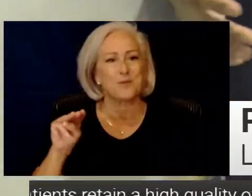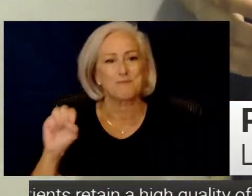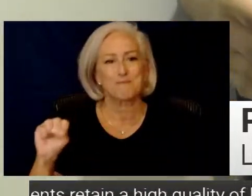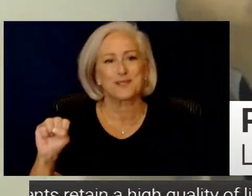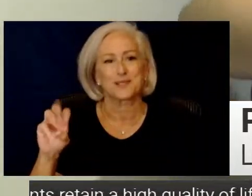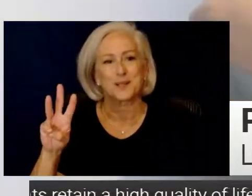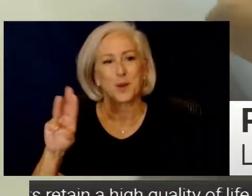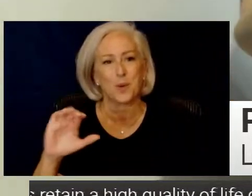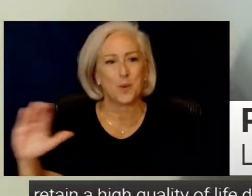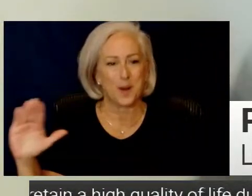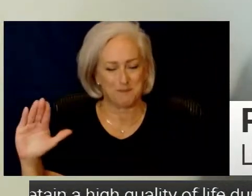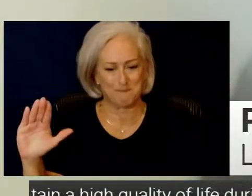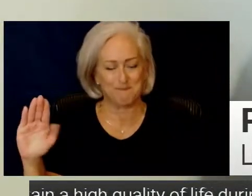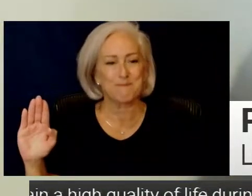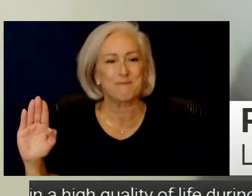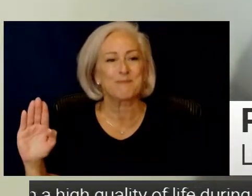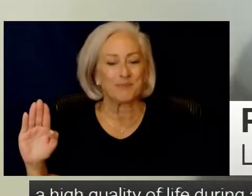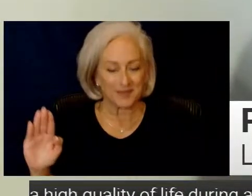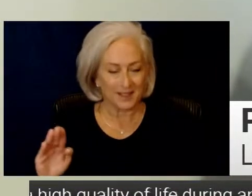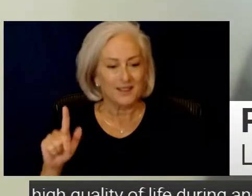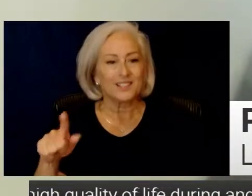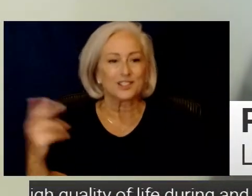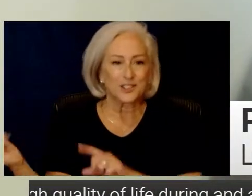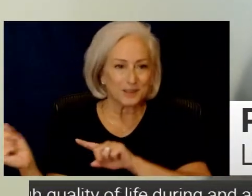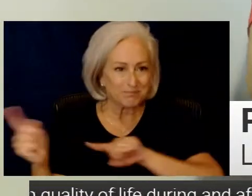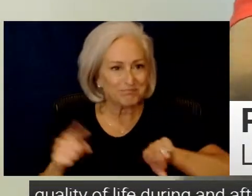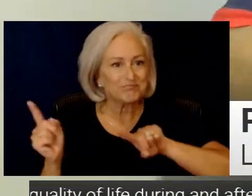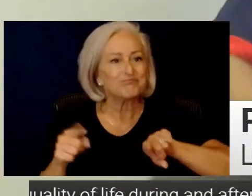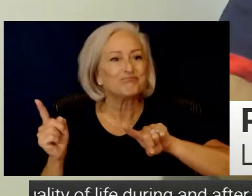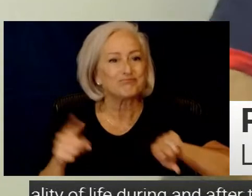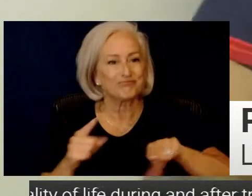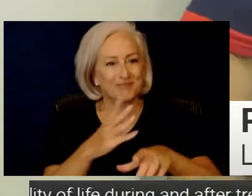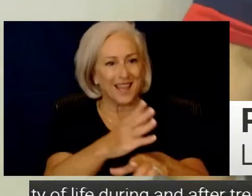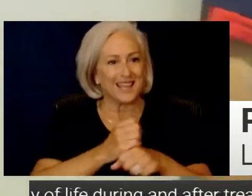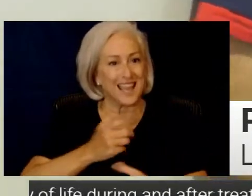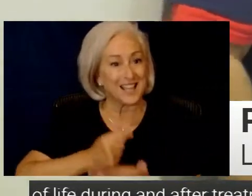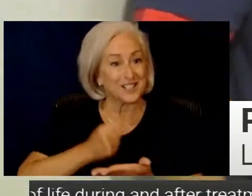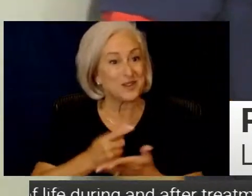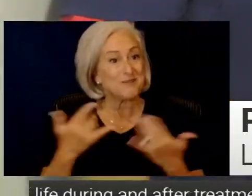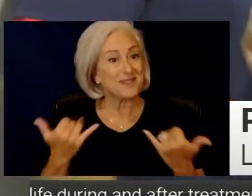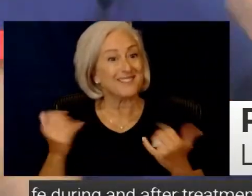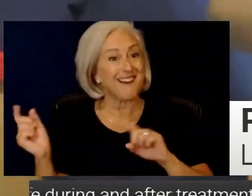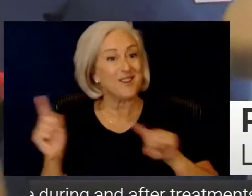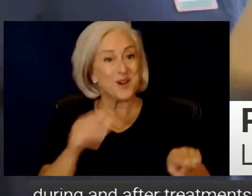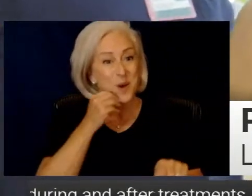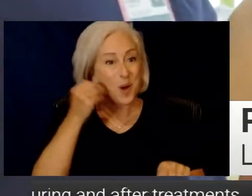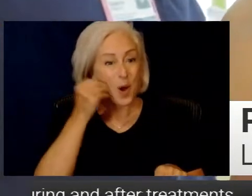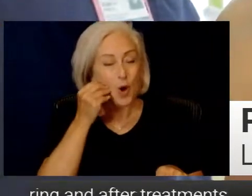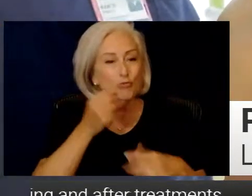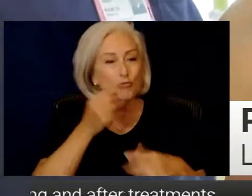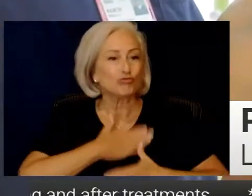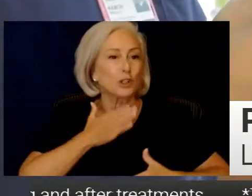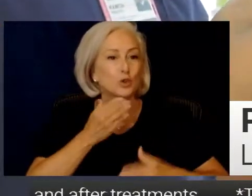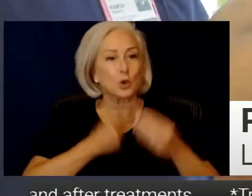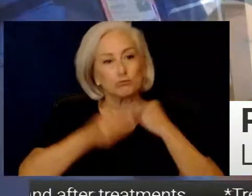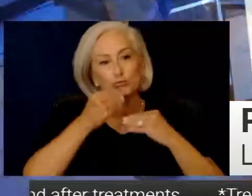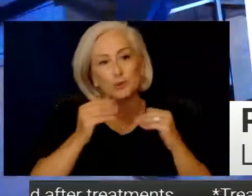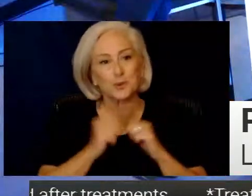here and that she was able to come in, get her treatment, and then go back home and have dinner with her family.